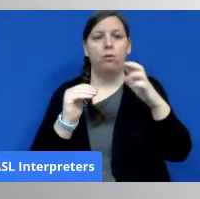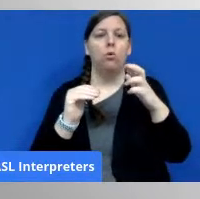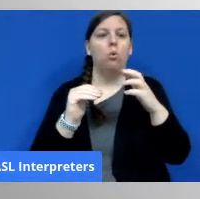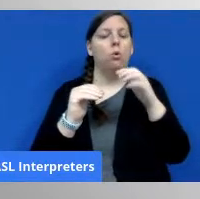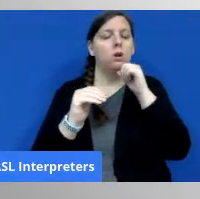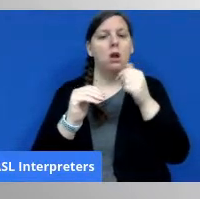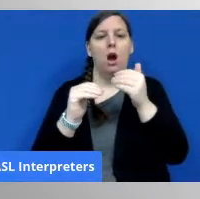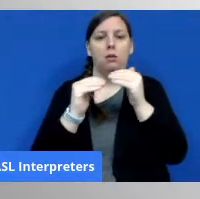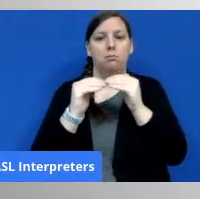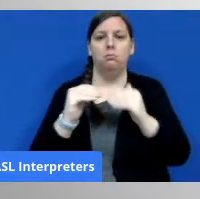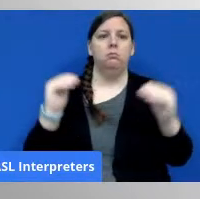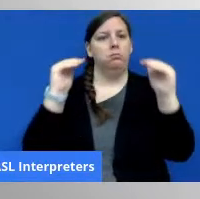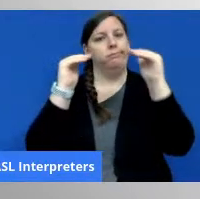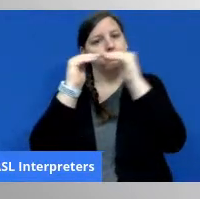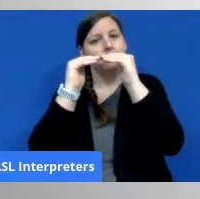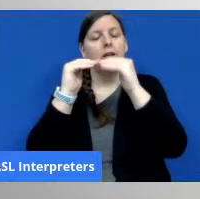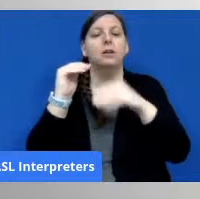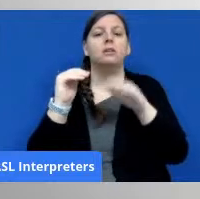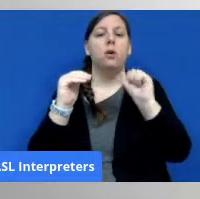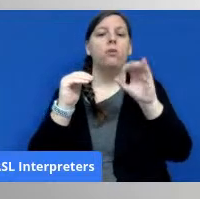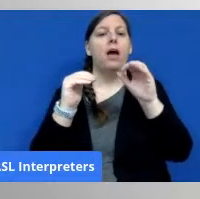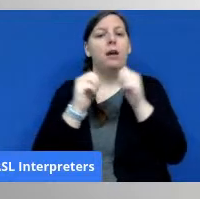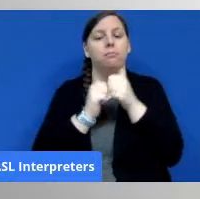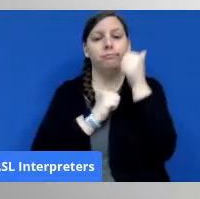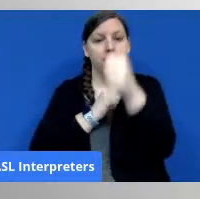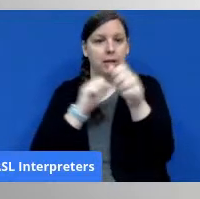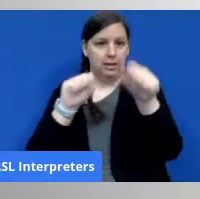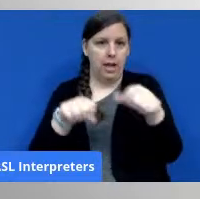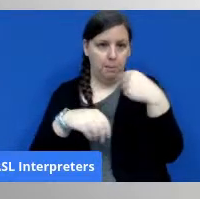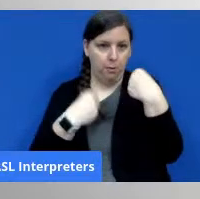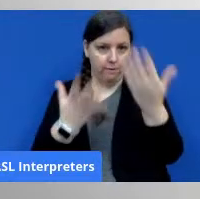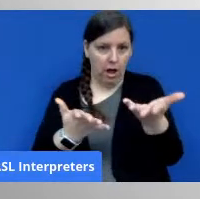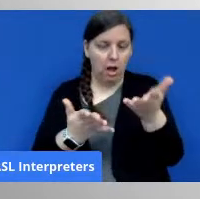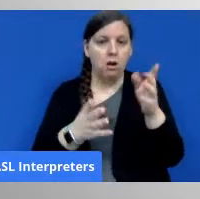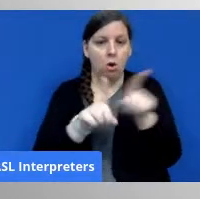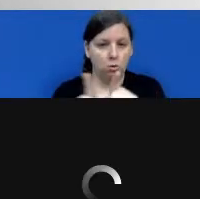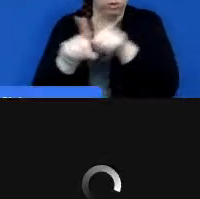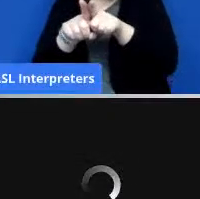is also something that can be provided. It's